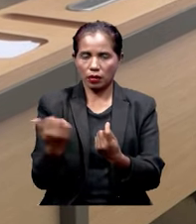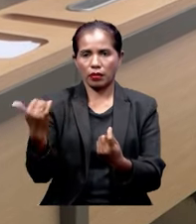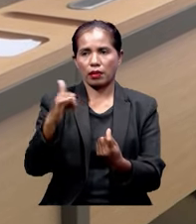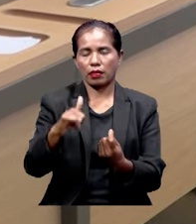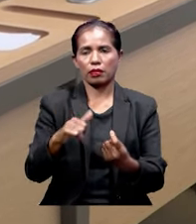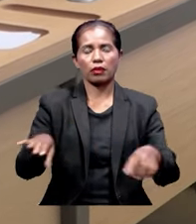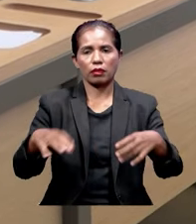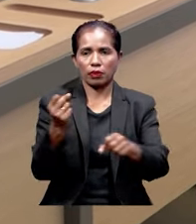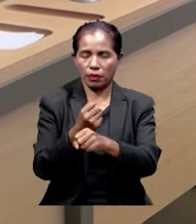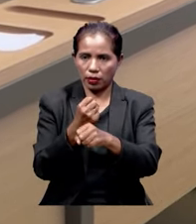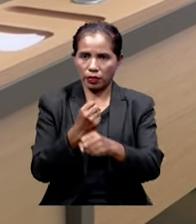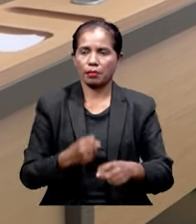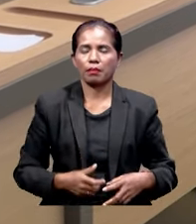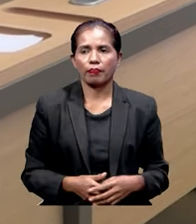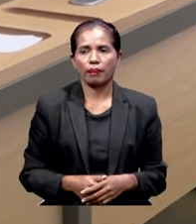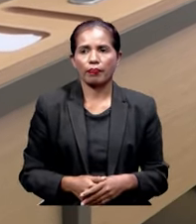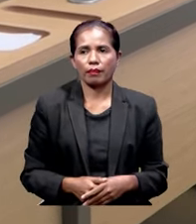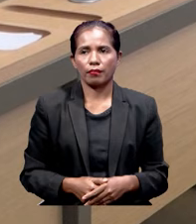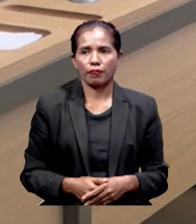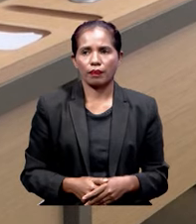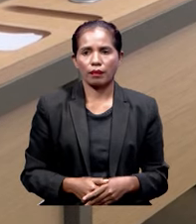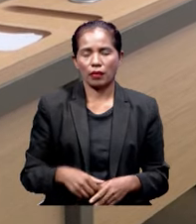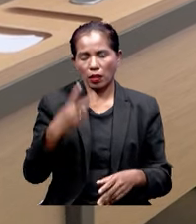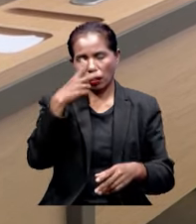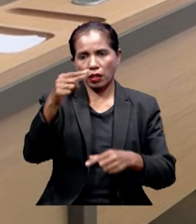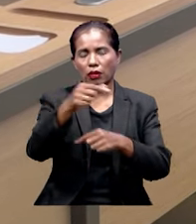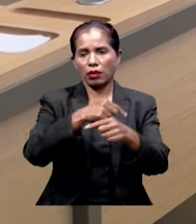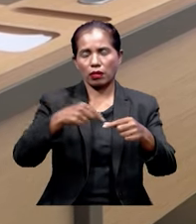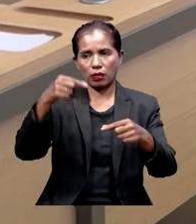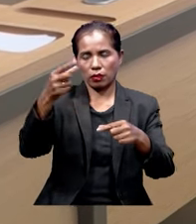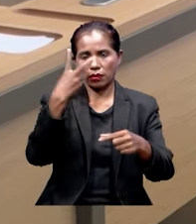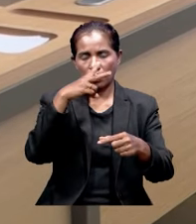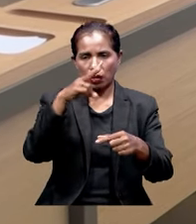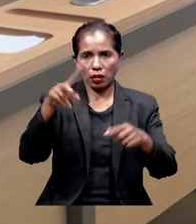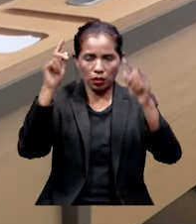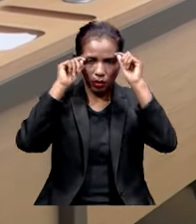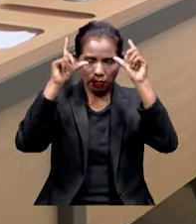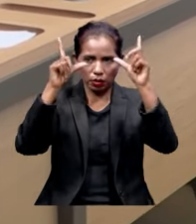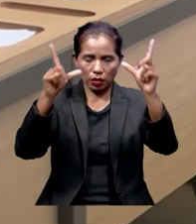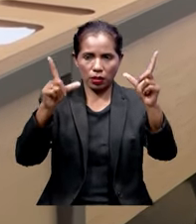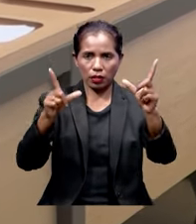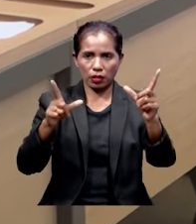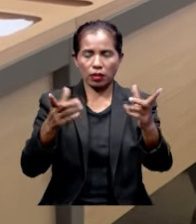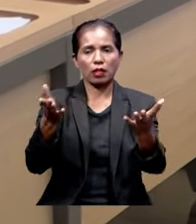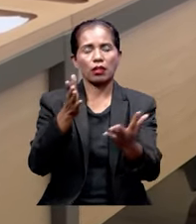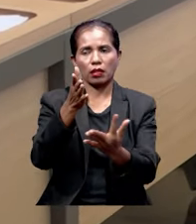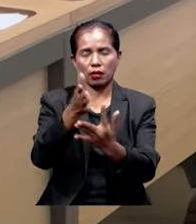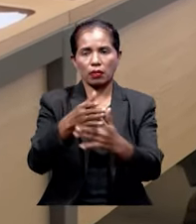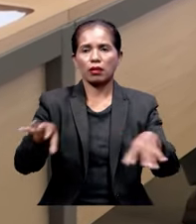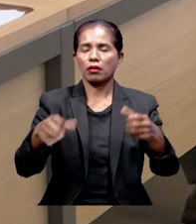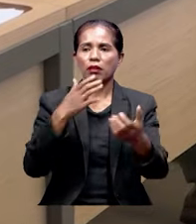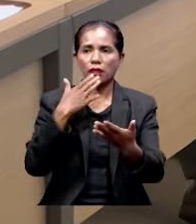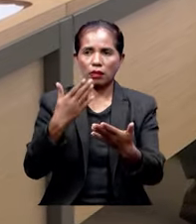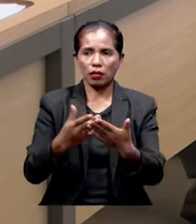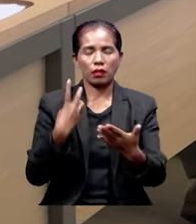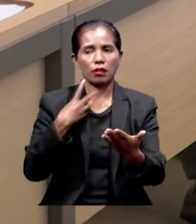work. Although geographically far from each other, Brazil and Timor-Leste have a close relationship. We share a